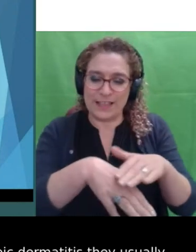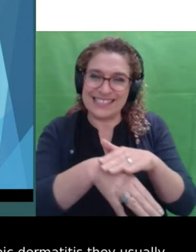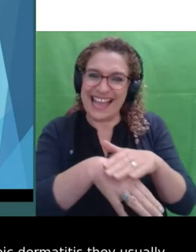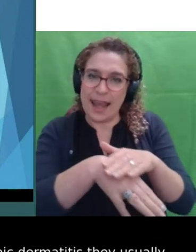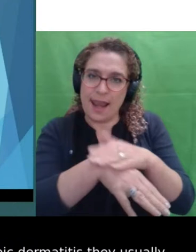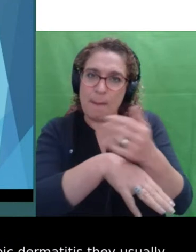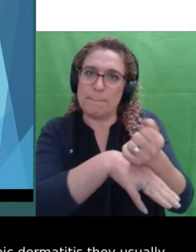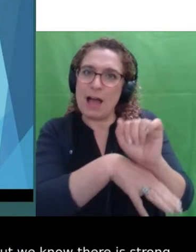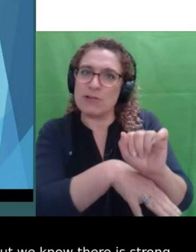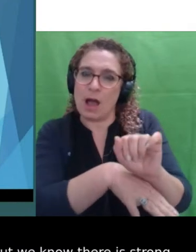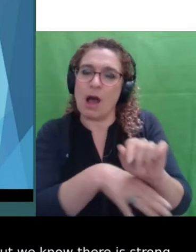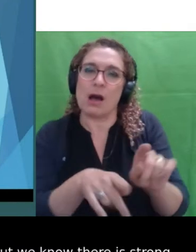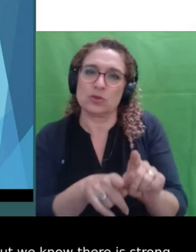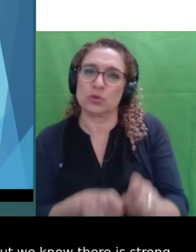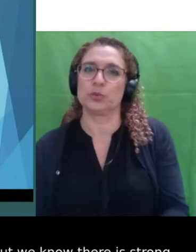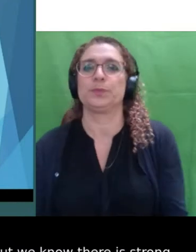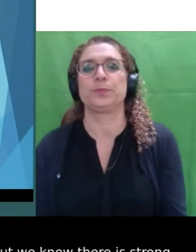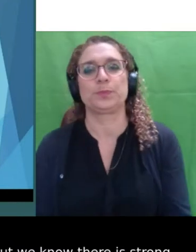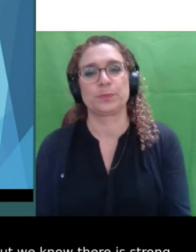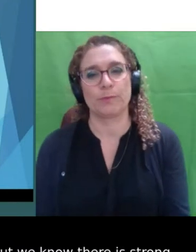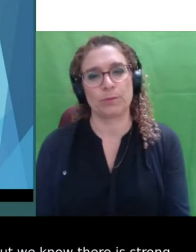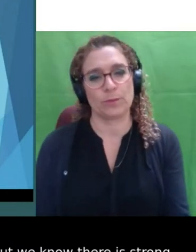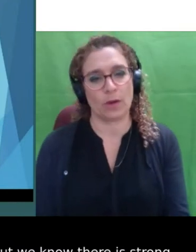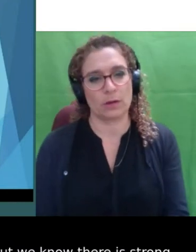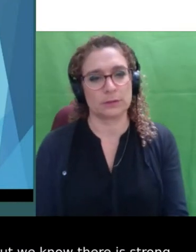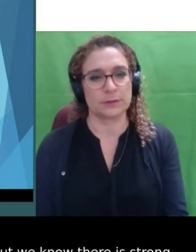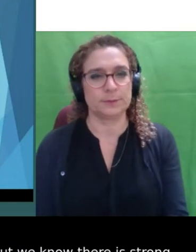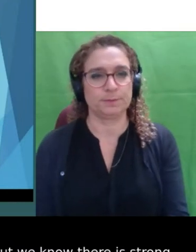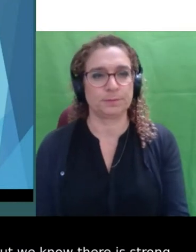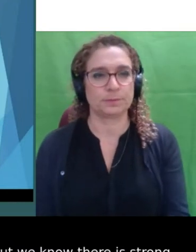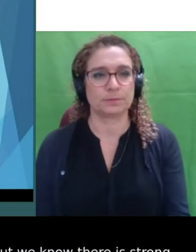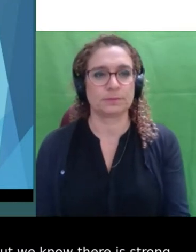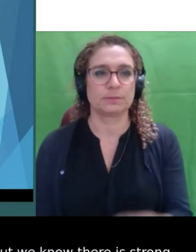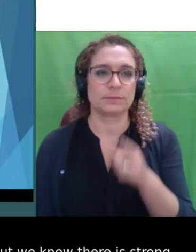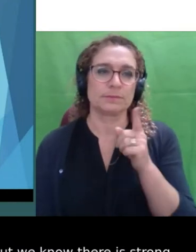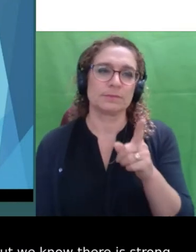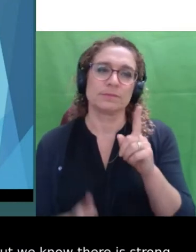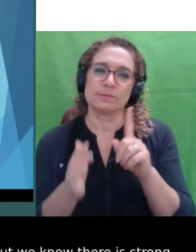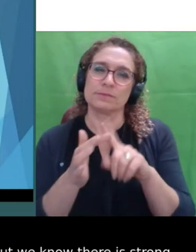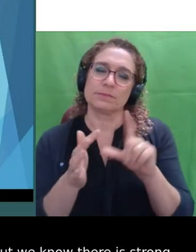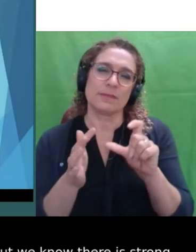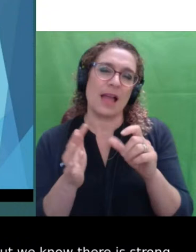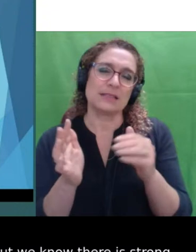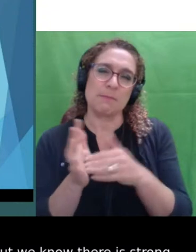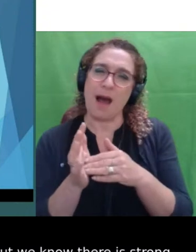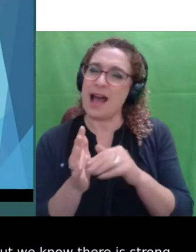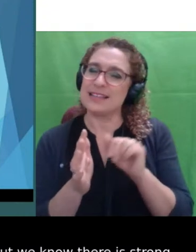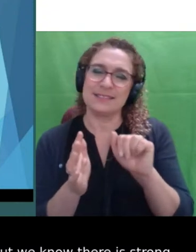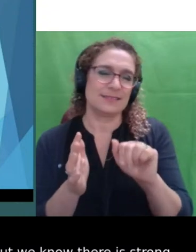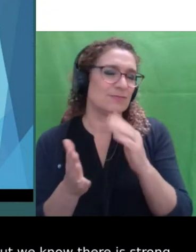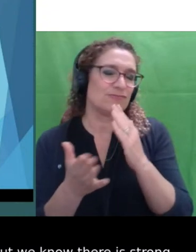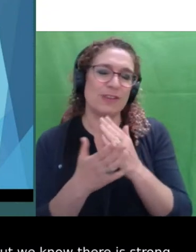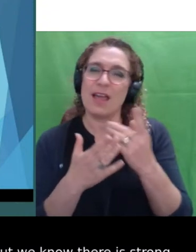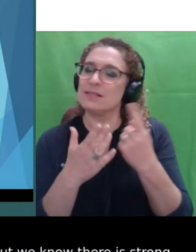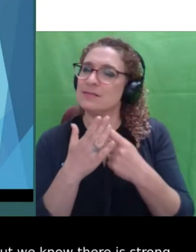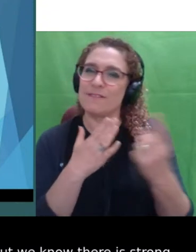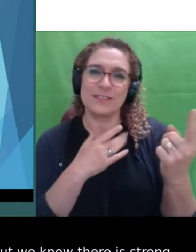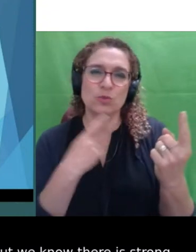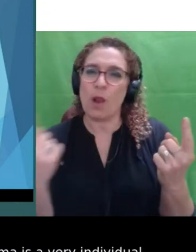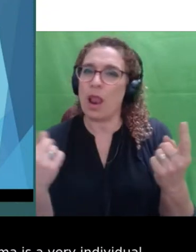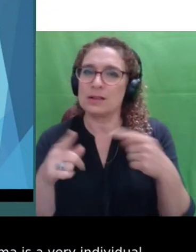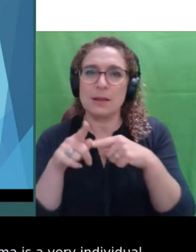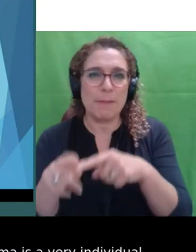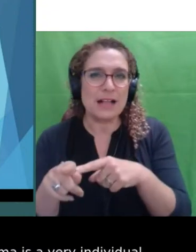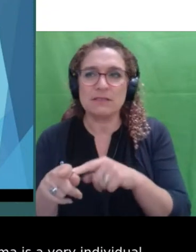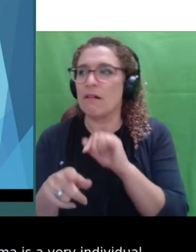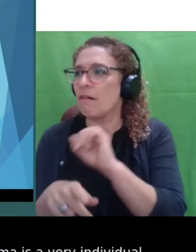minute but eczema itself is a very individual condition it's modified by environmental factors so